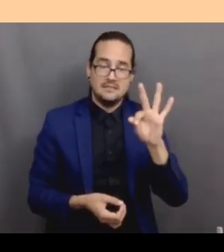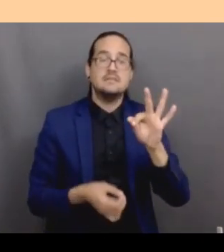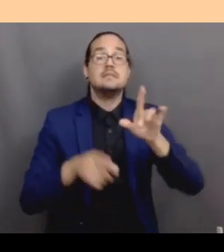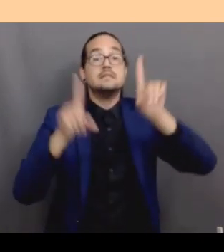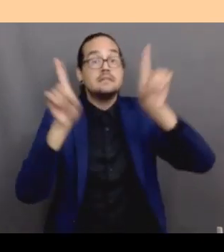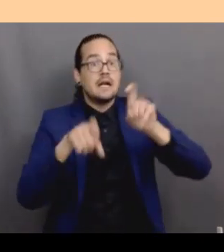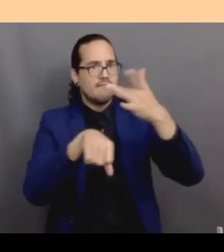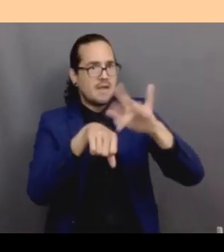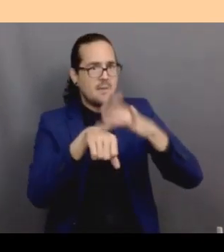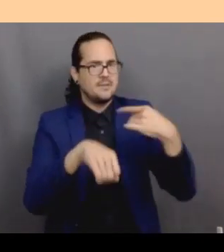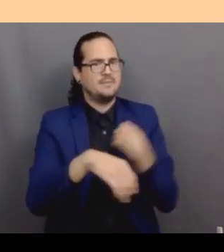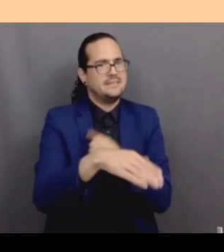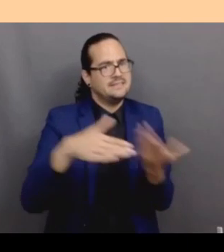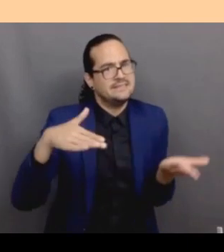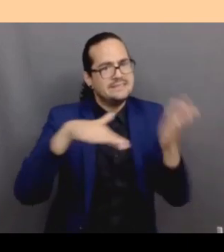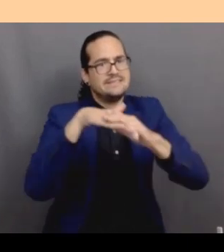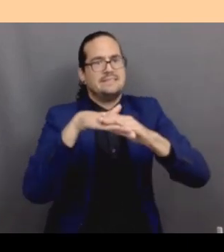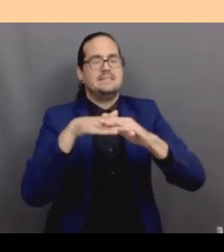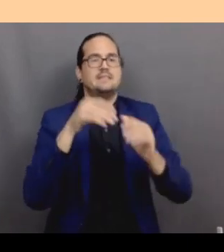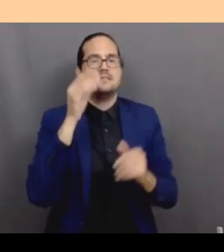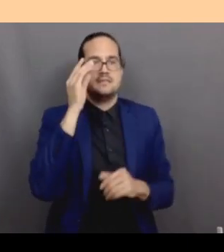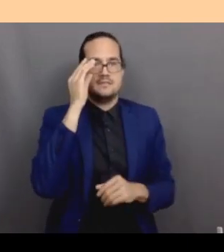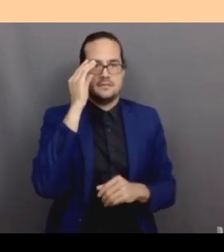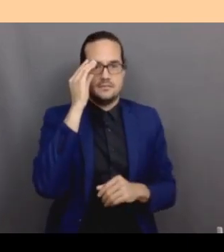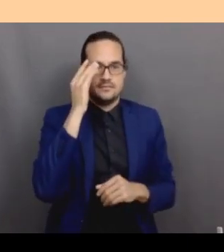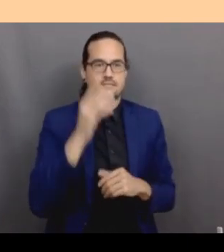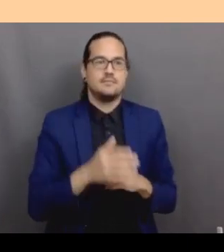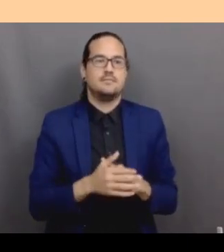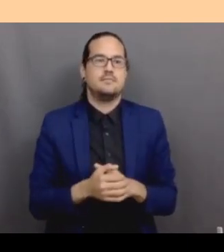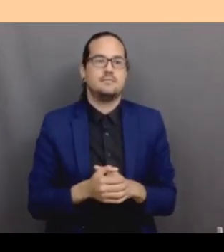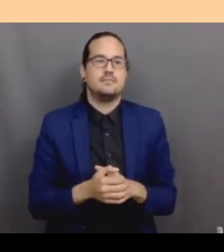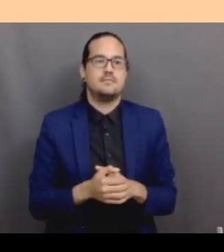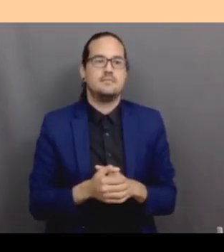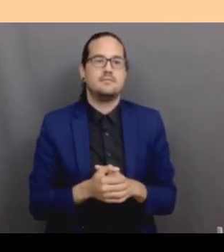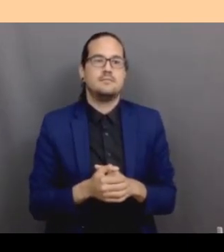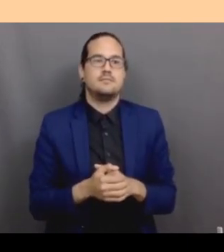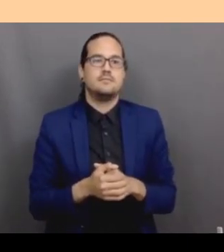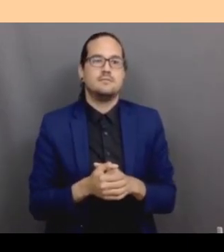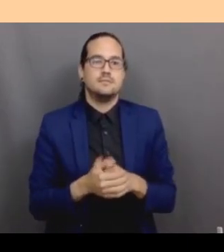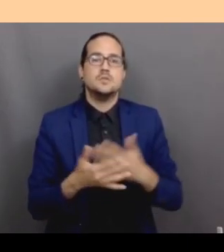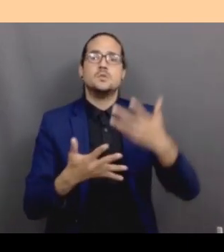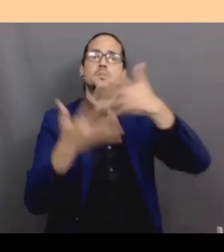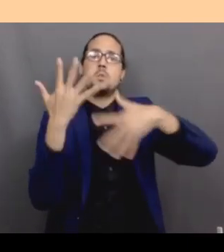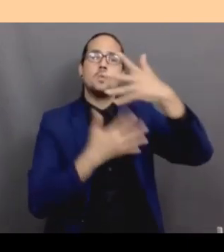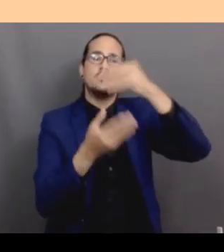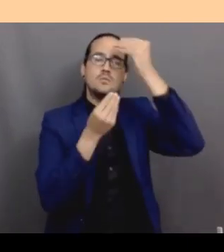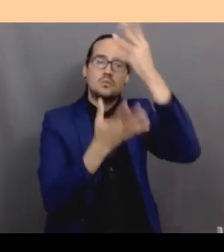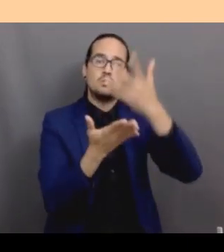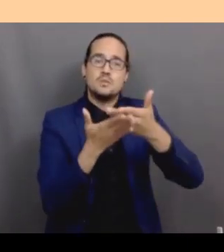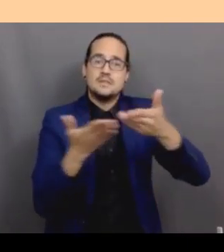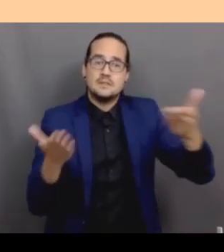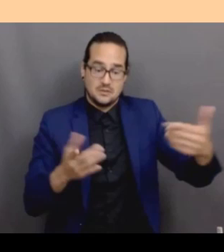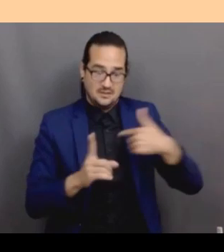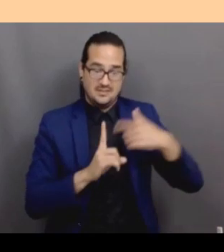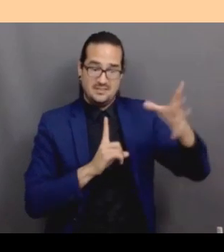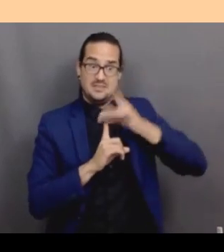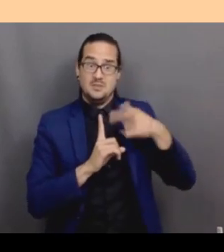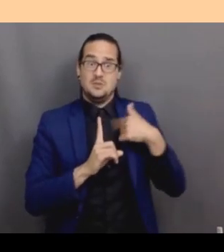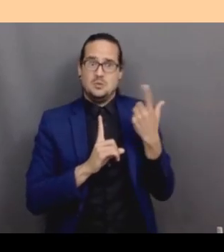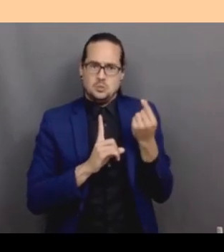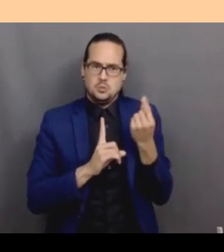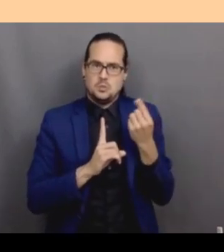do test positive for COVID-19, that they can maintain their housing, that they can maintain their employment and continue to support their